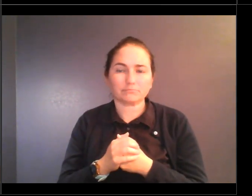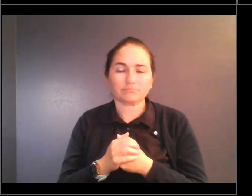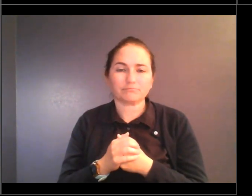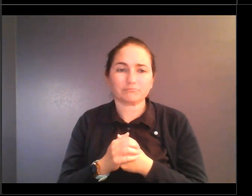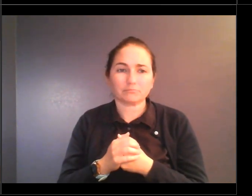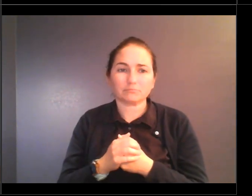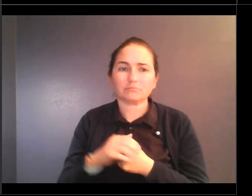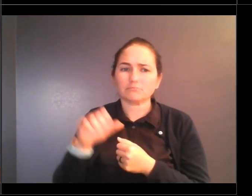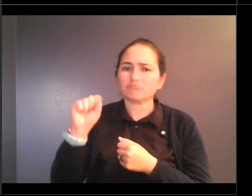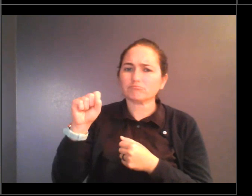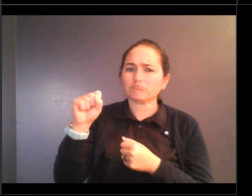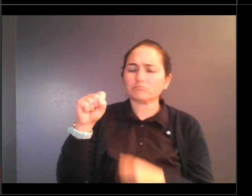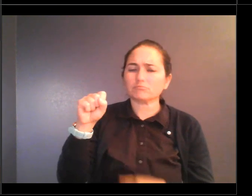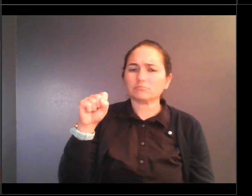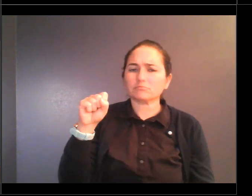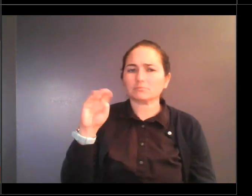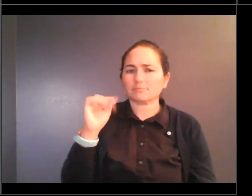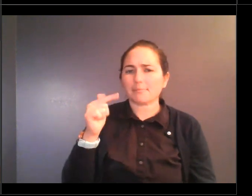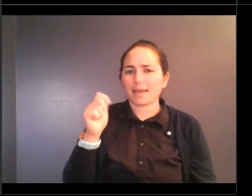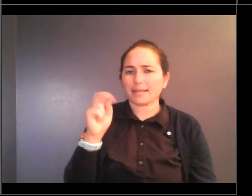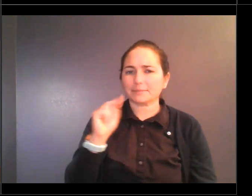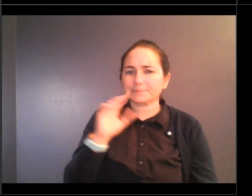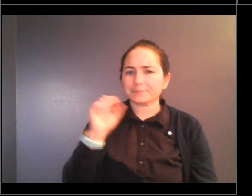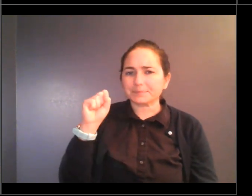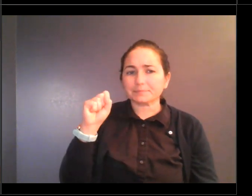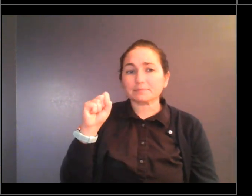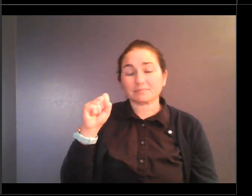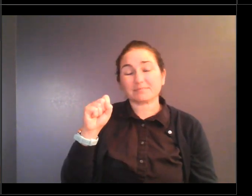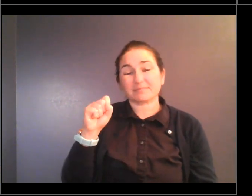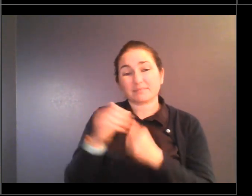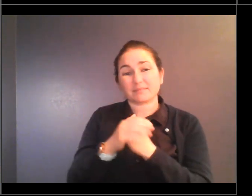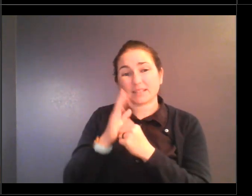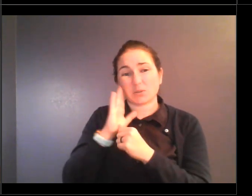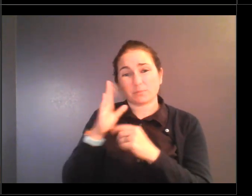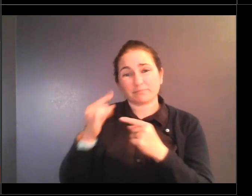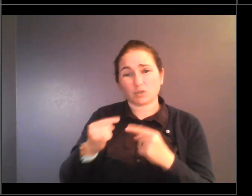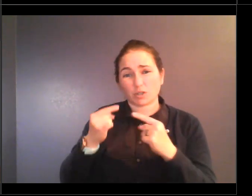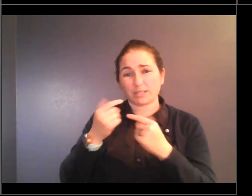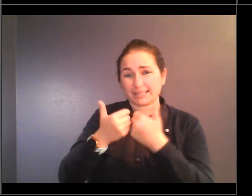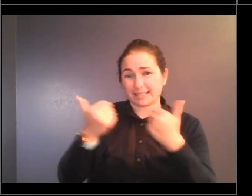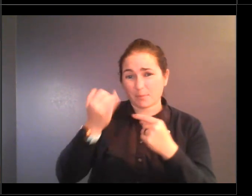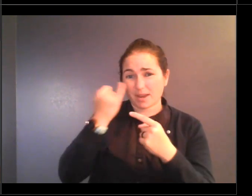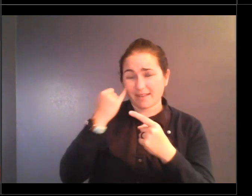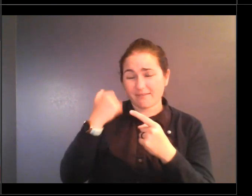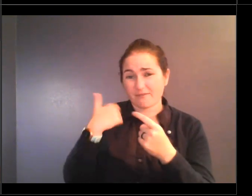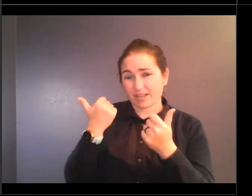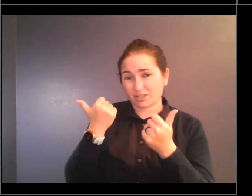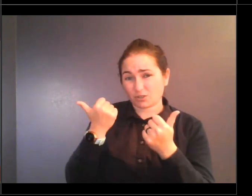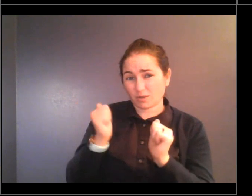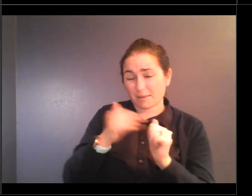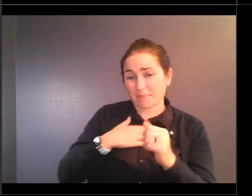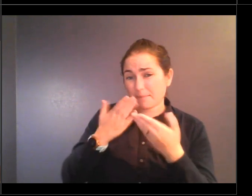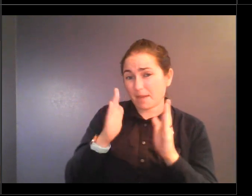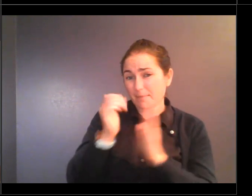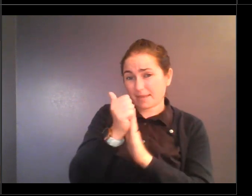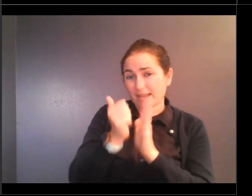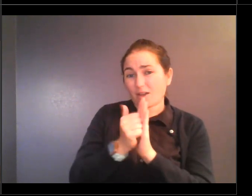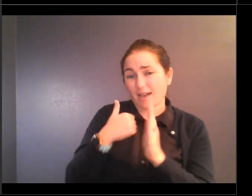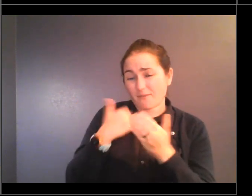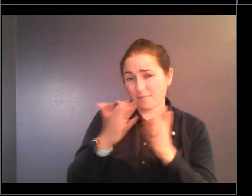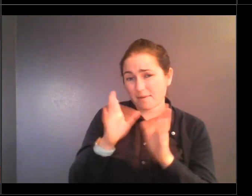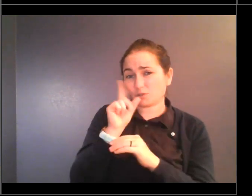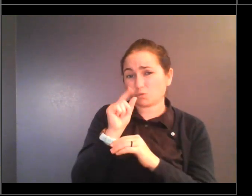Yeah, I have a hard time. I would have a hard time separating if I tried. So my public account, I have a public Twitter account,